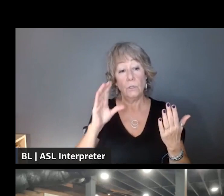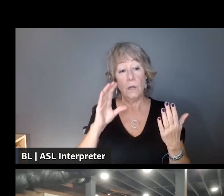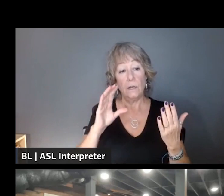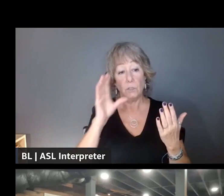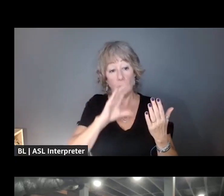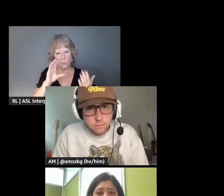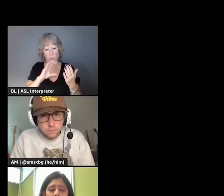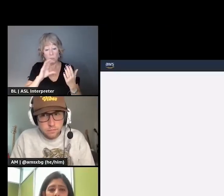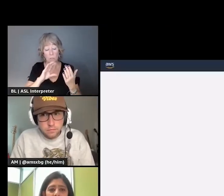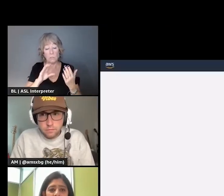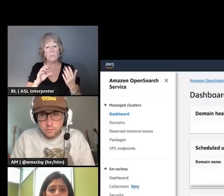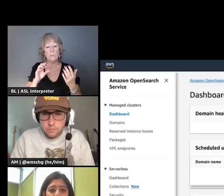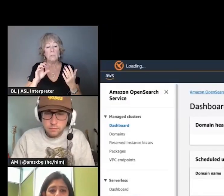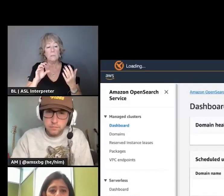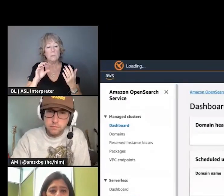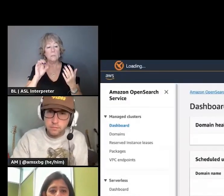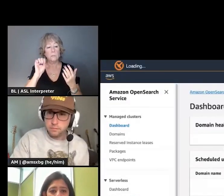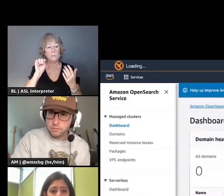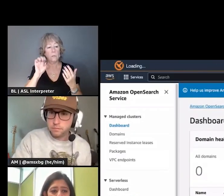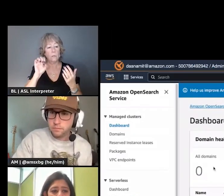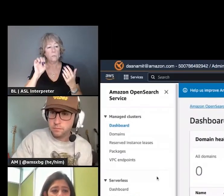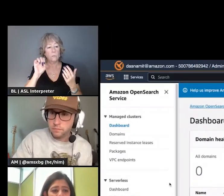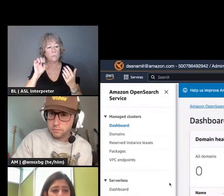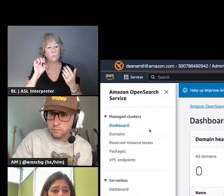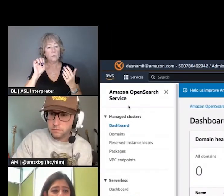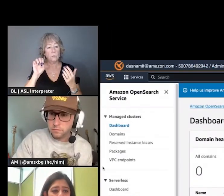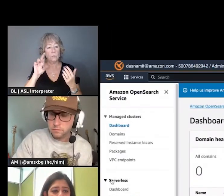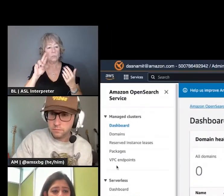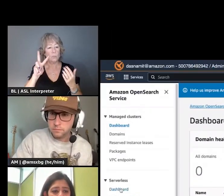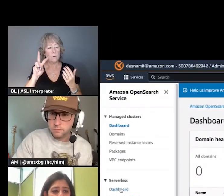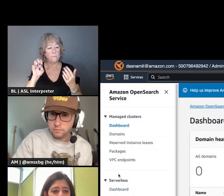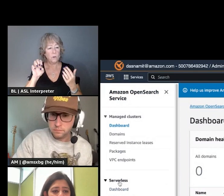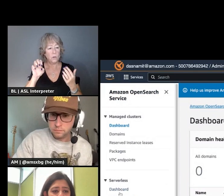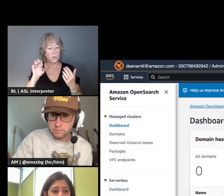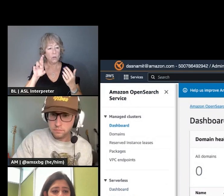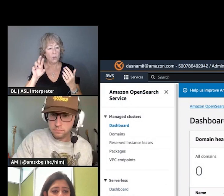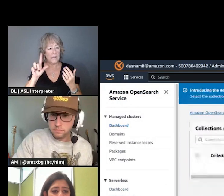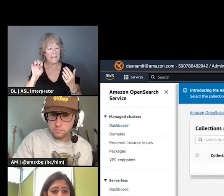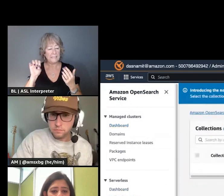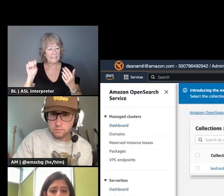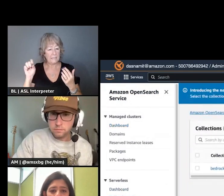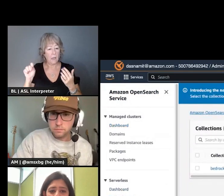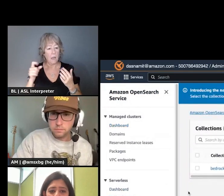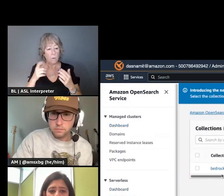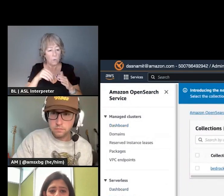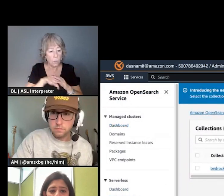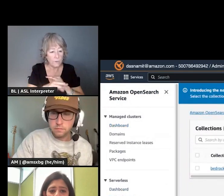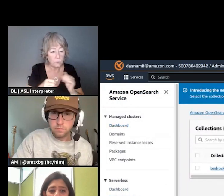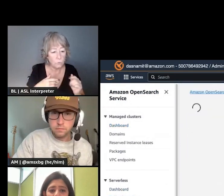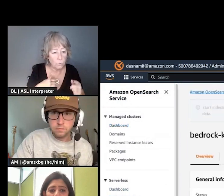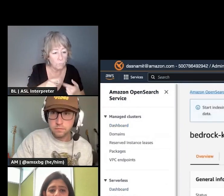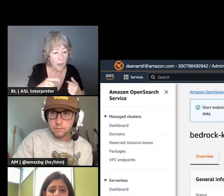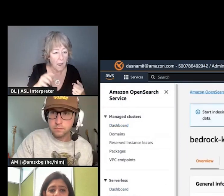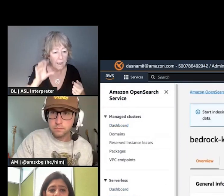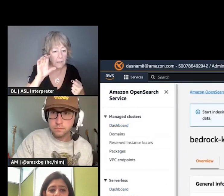copying data from. So what I'll be doing is I'll be going to my serverless collections. I've already created